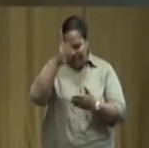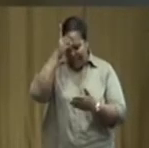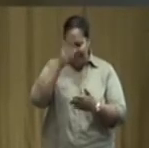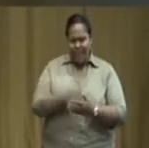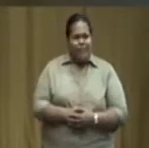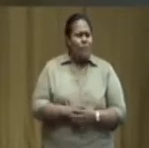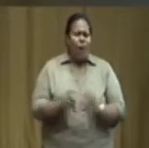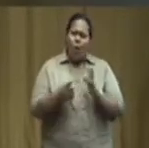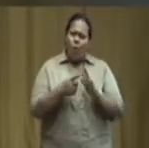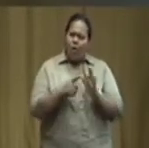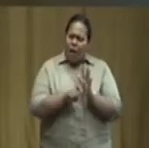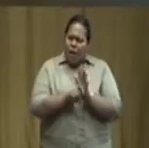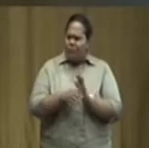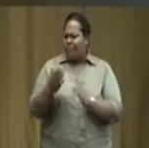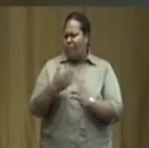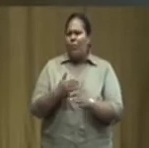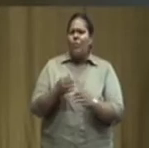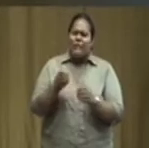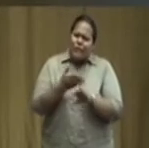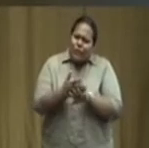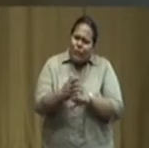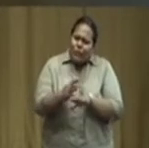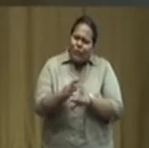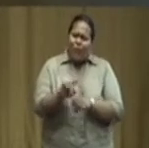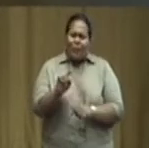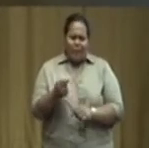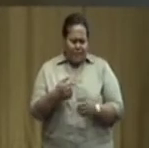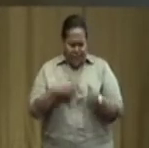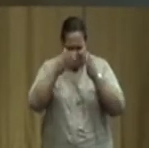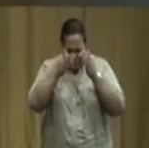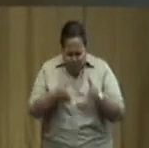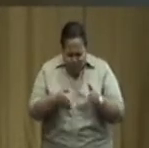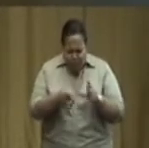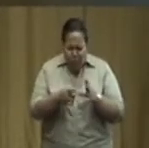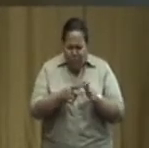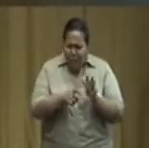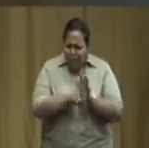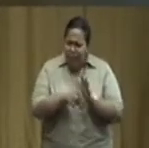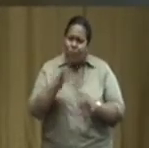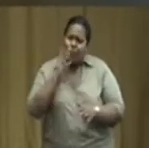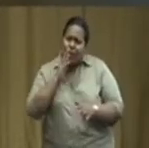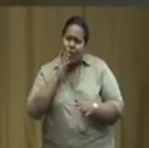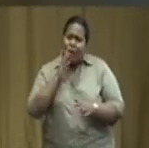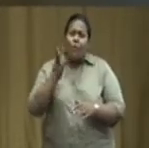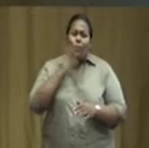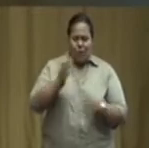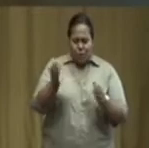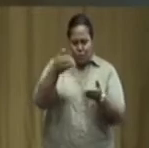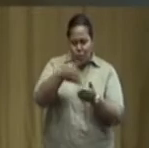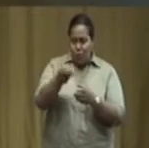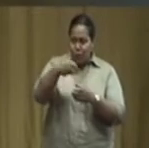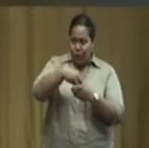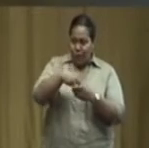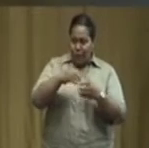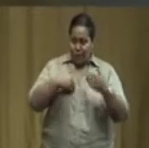new to me. And in fact, I've only consciously paid attention to OER as a term since the university, since I joined USP, and since